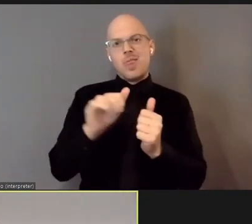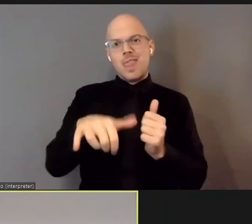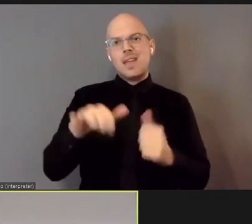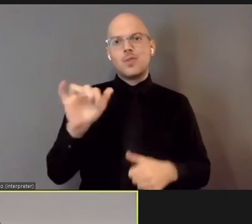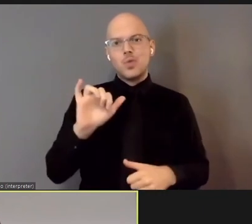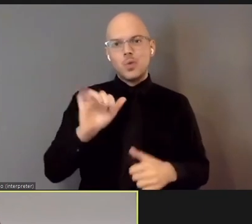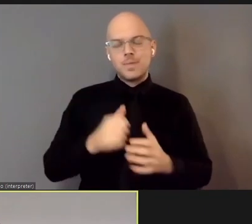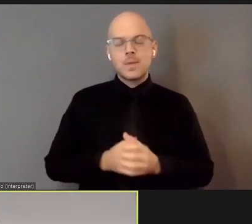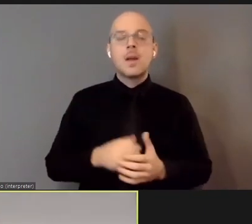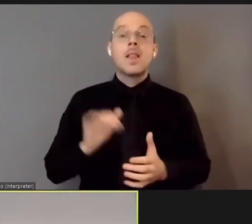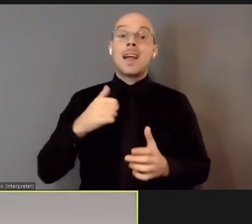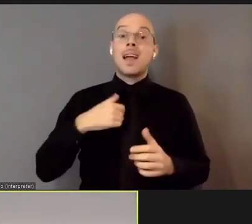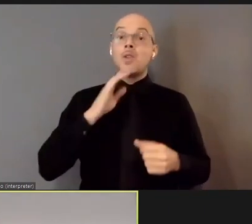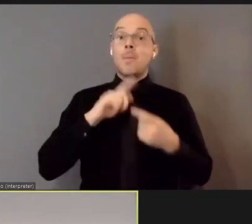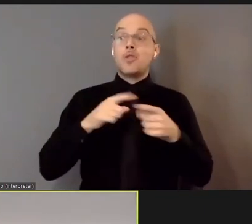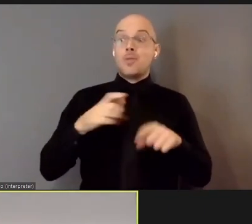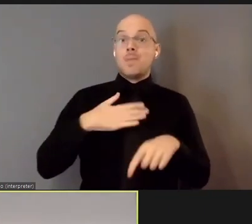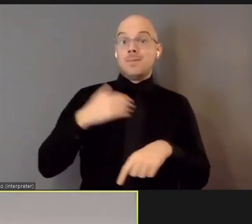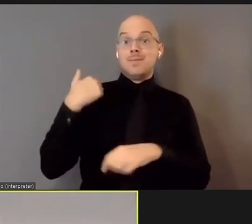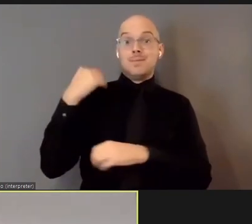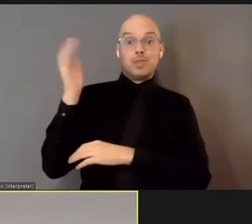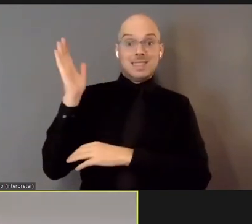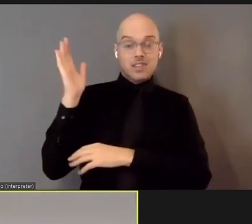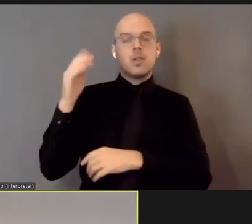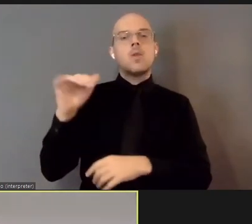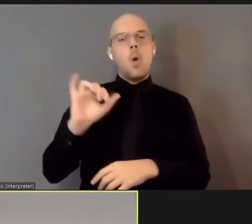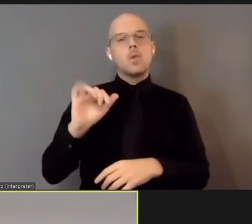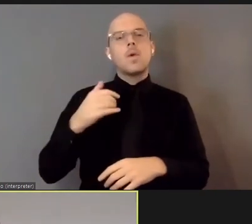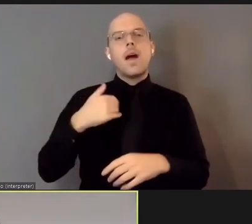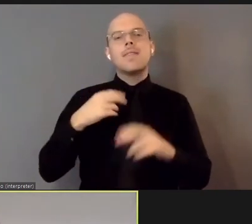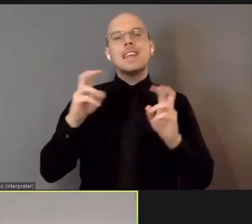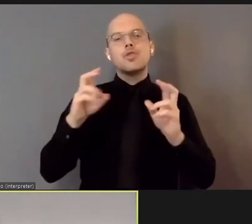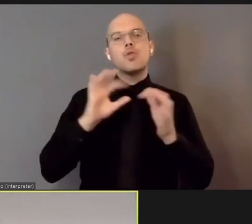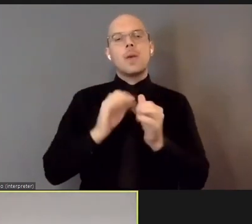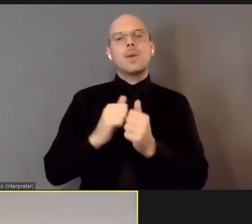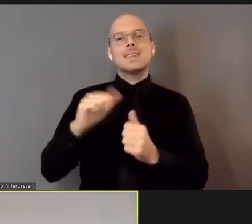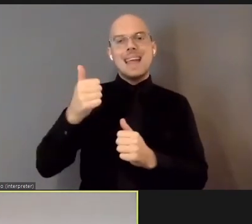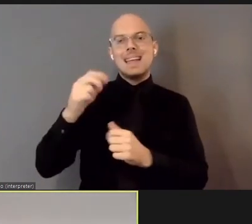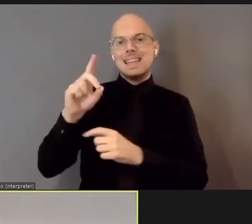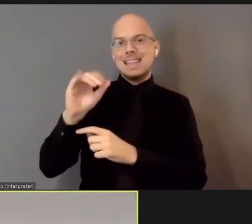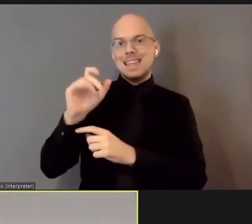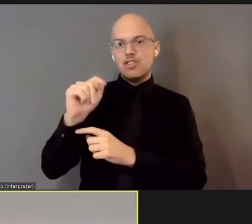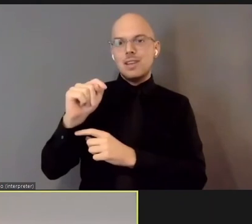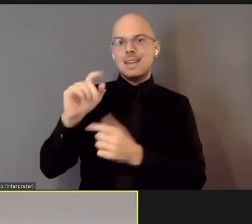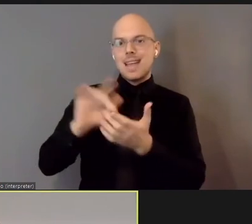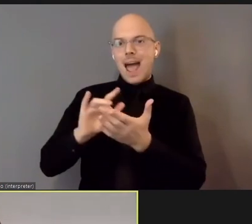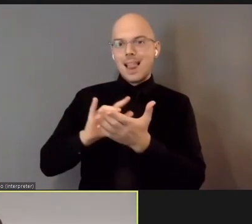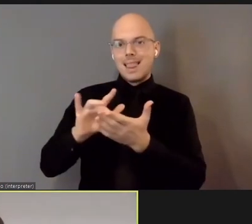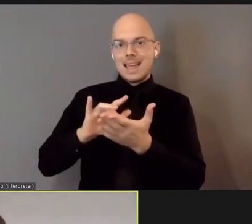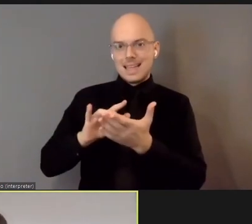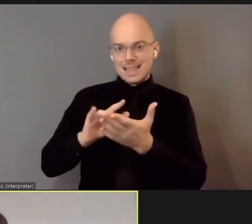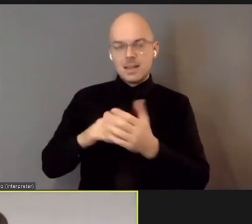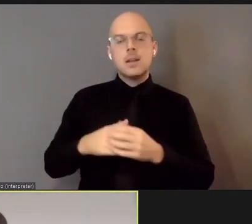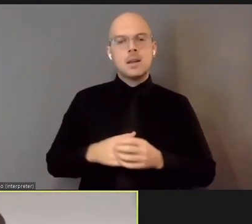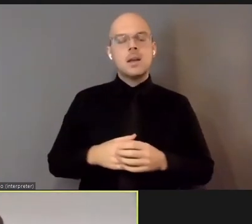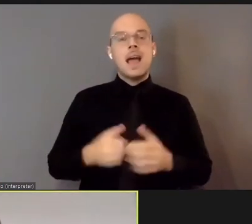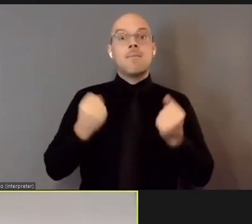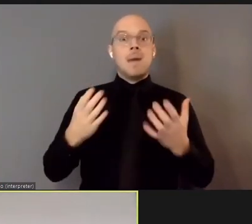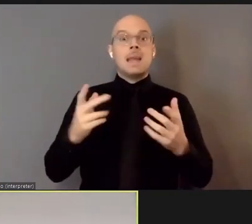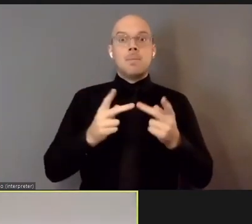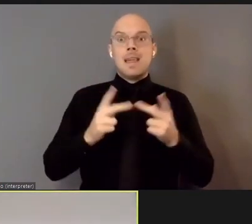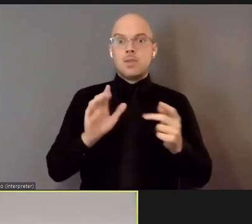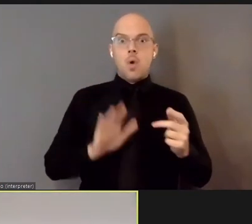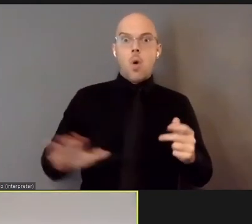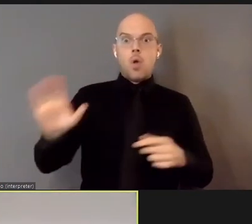As I brought up during the presentation as well, there is also the issue of 10-digit dialing. There are many places across the